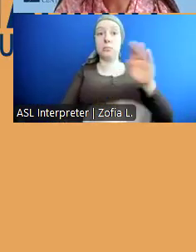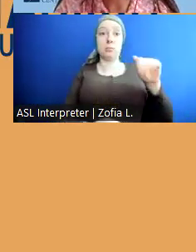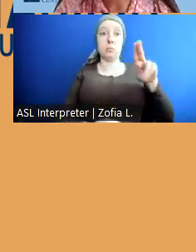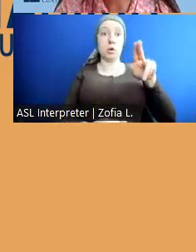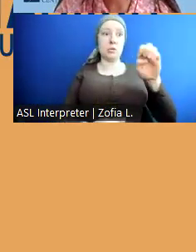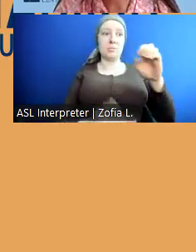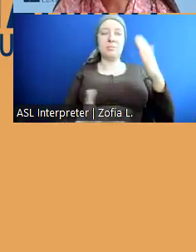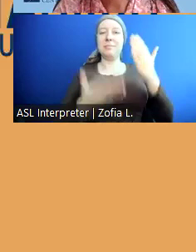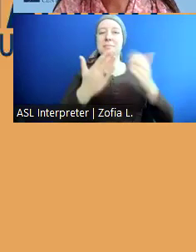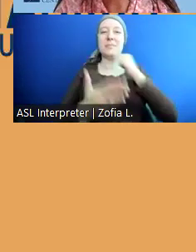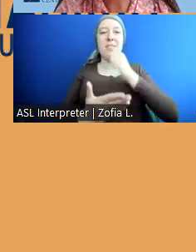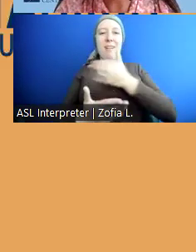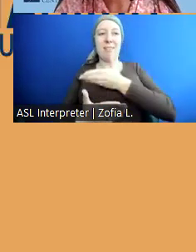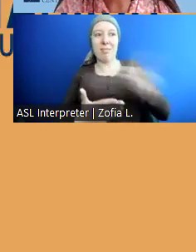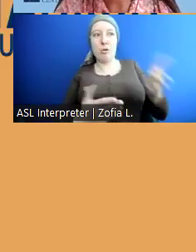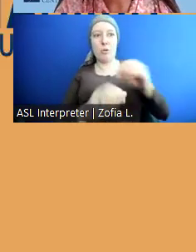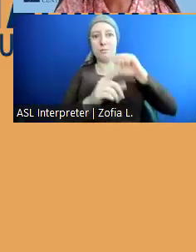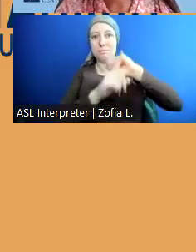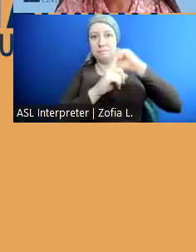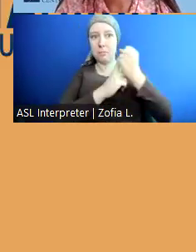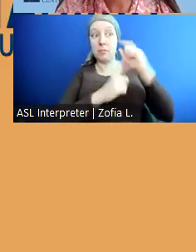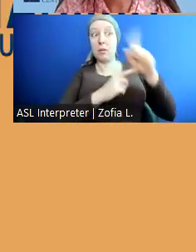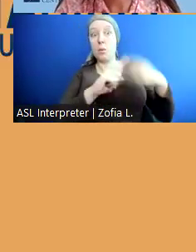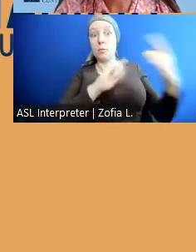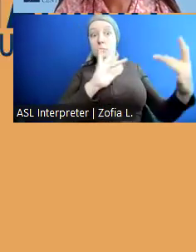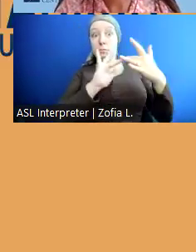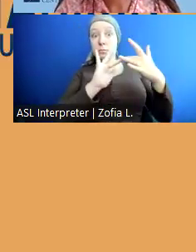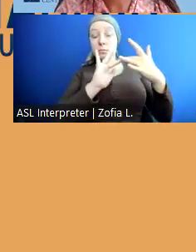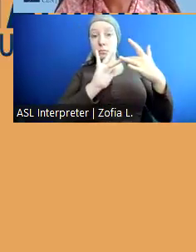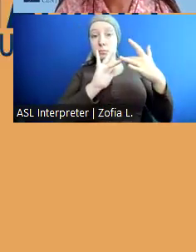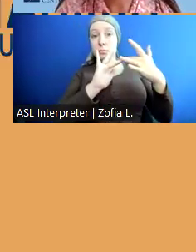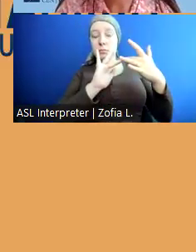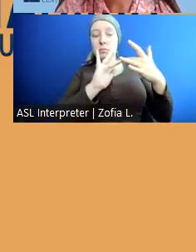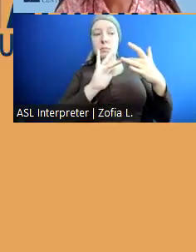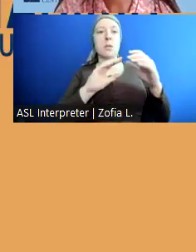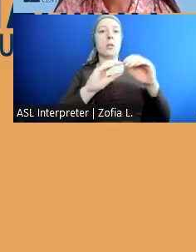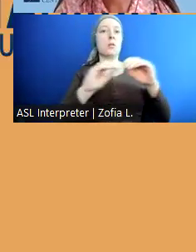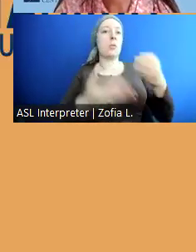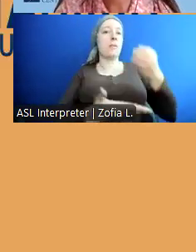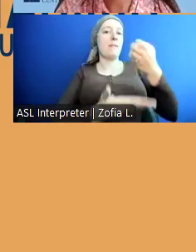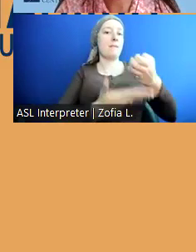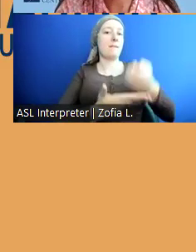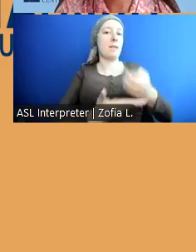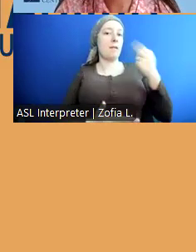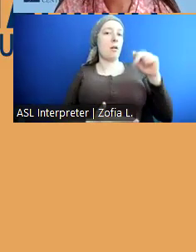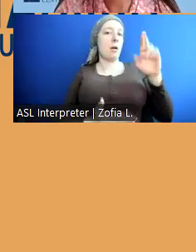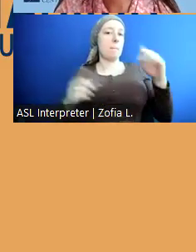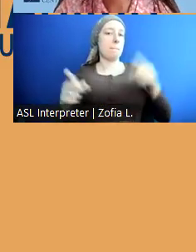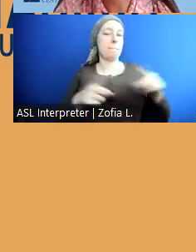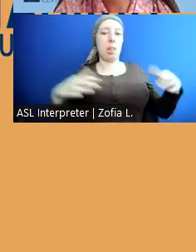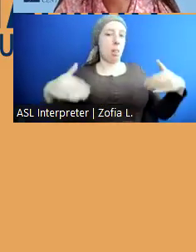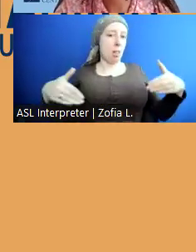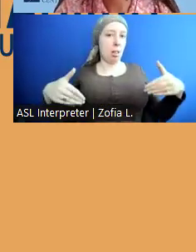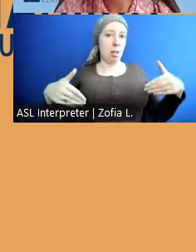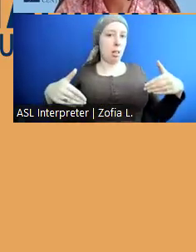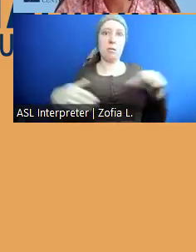may not be present in the case at the time that they're reaching out. And there's no evidence of harm happening besides